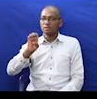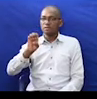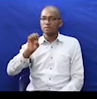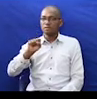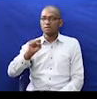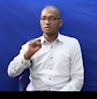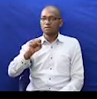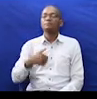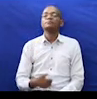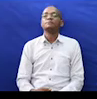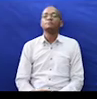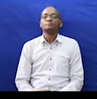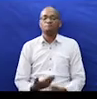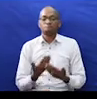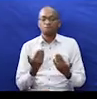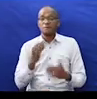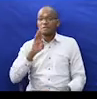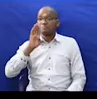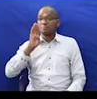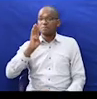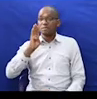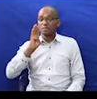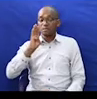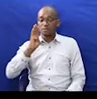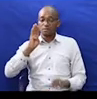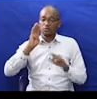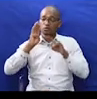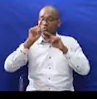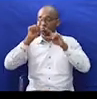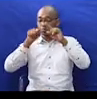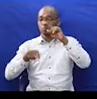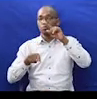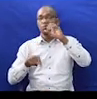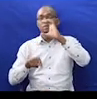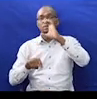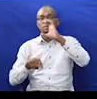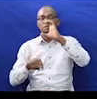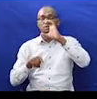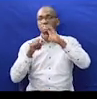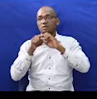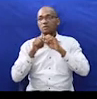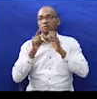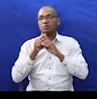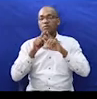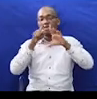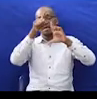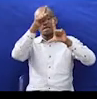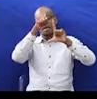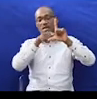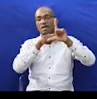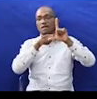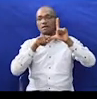And the side CB or BC, which is opposite to angle X, is called